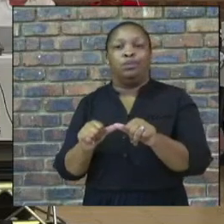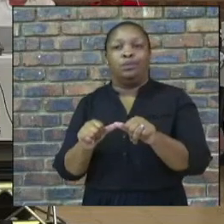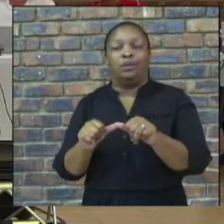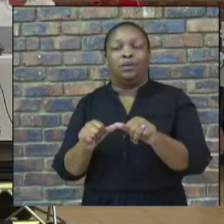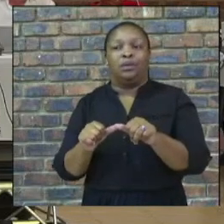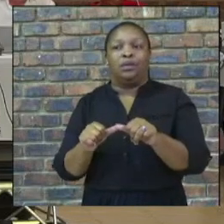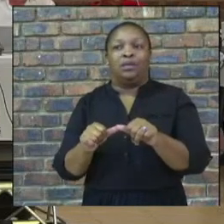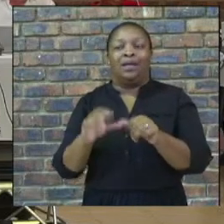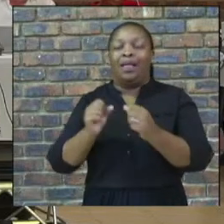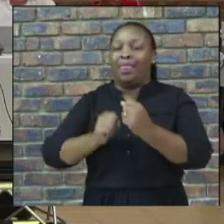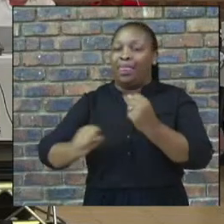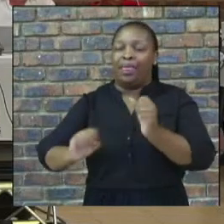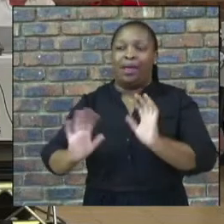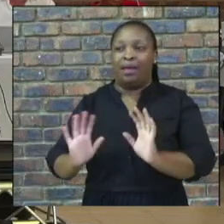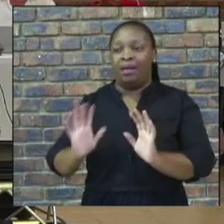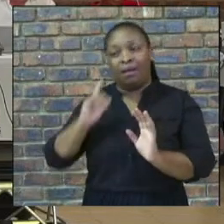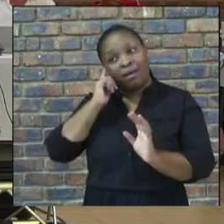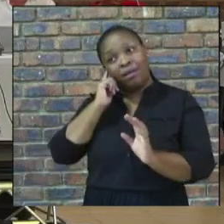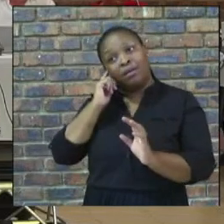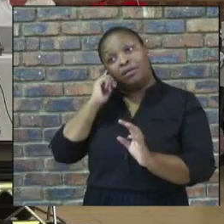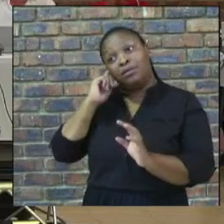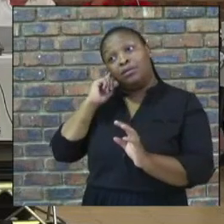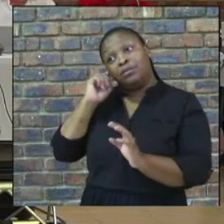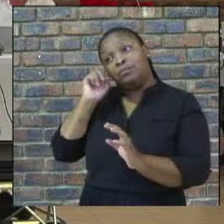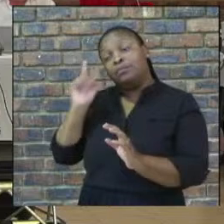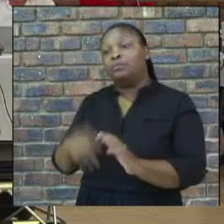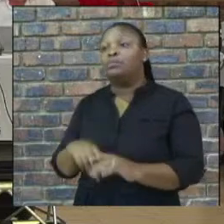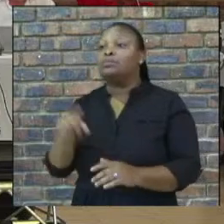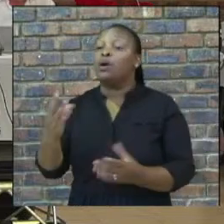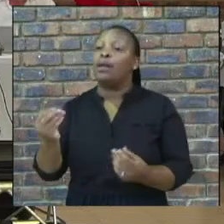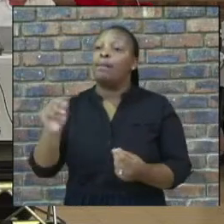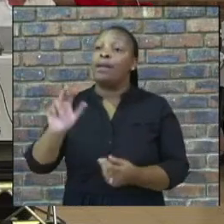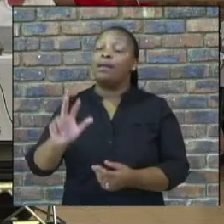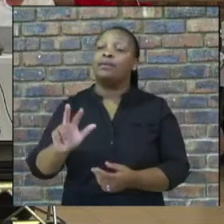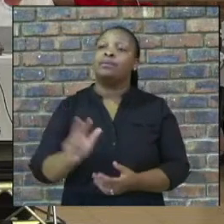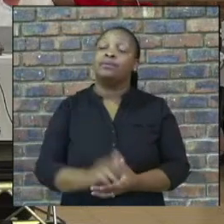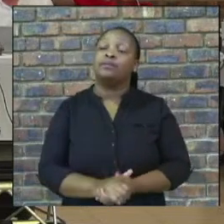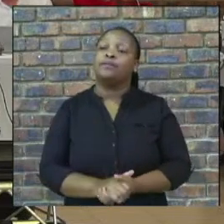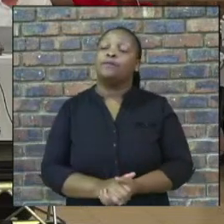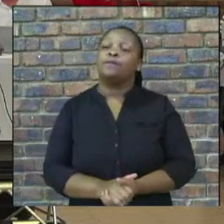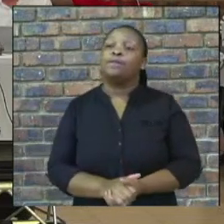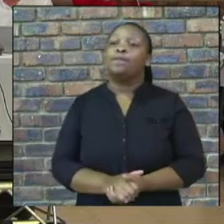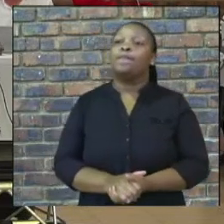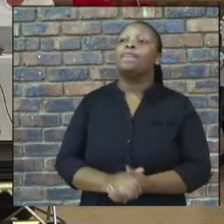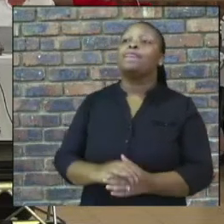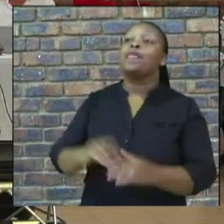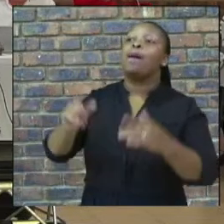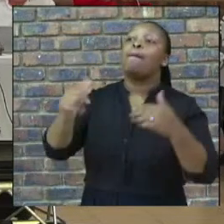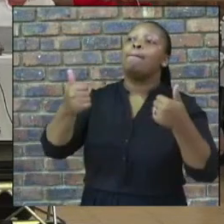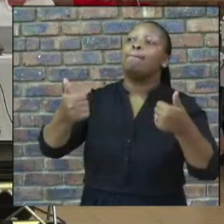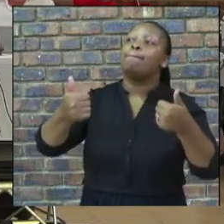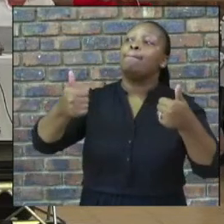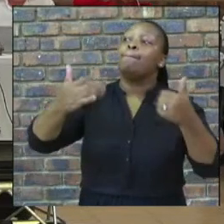8. You are okay? Are you okay? Going once, twice,